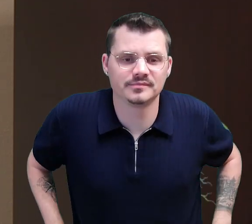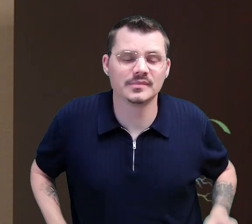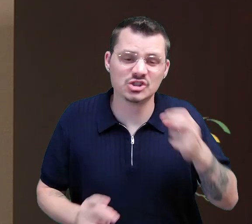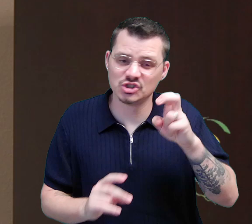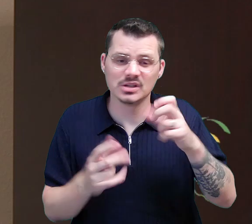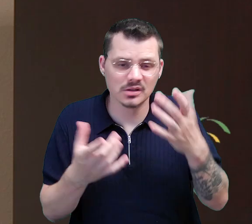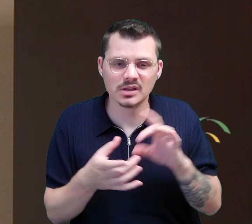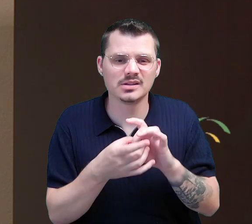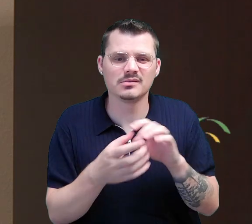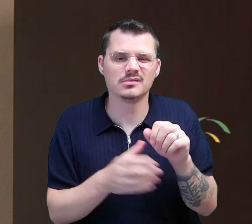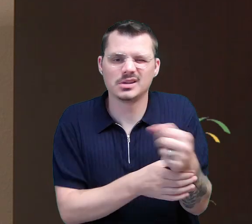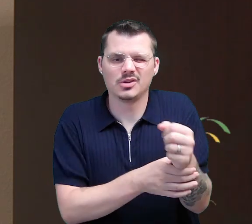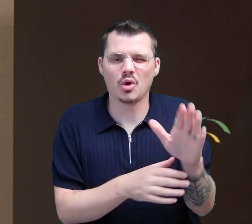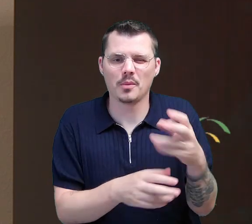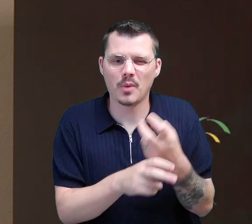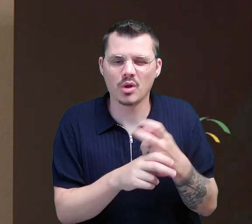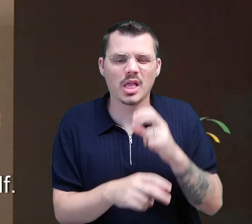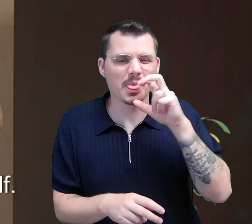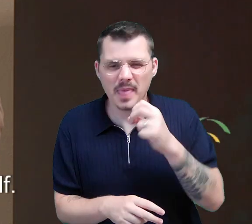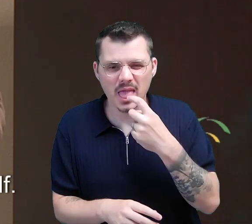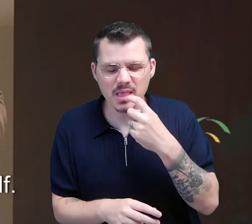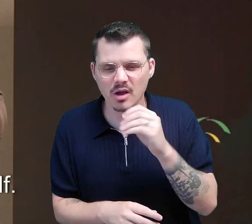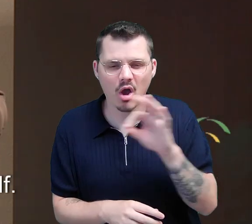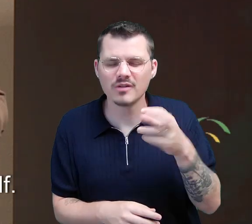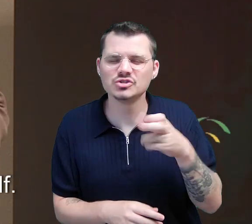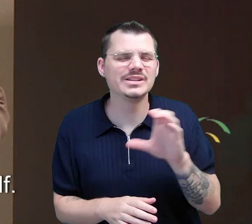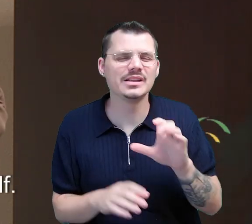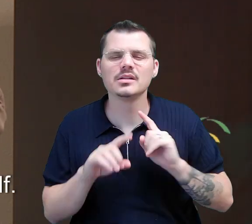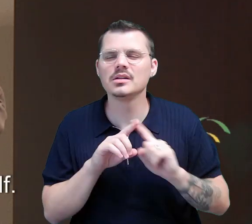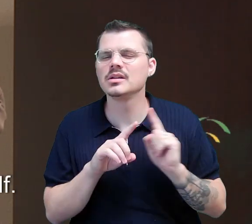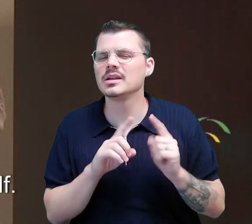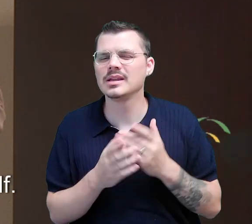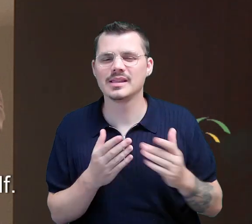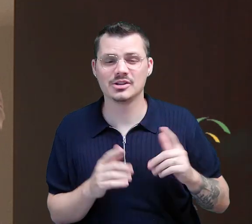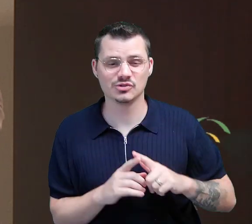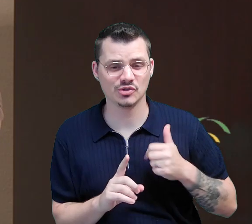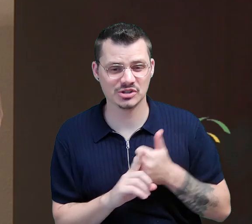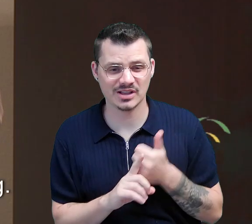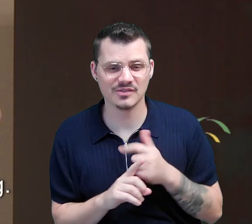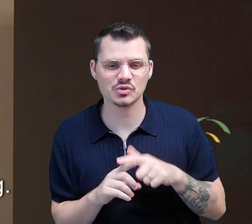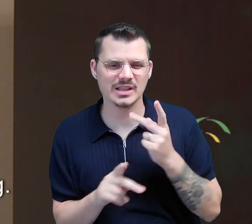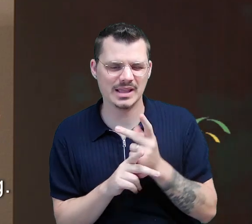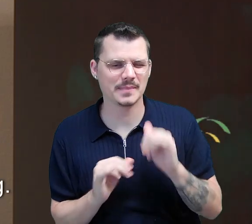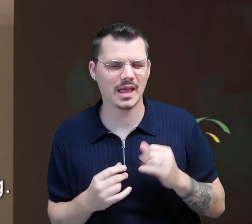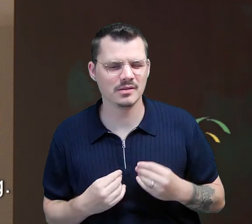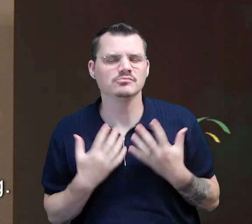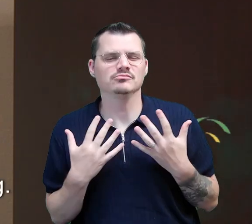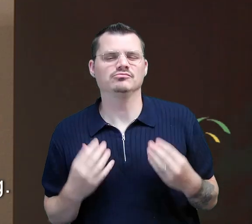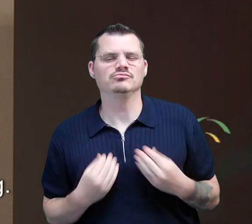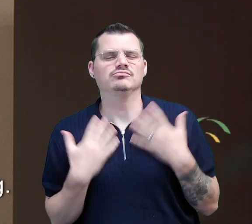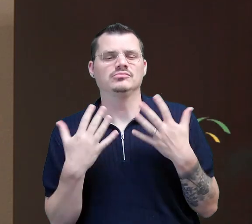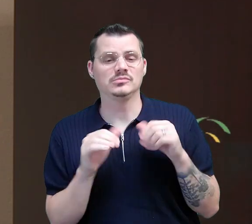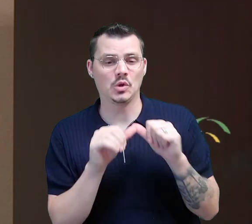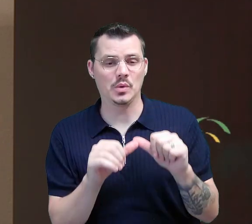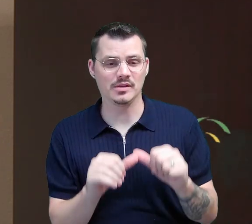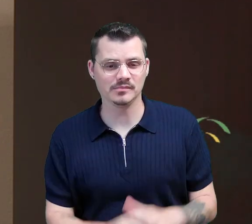She dislocated bones, she bit off her tongue, she did all kinds of things to herself to keep that endorphin rush